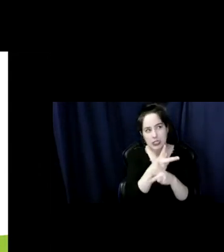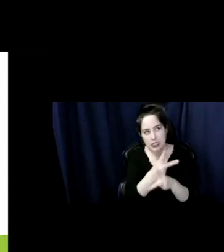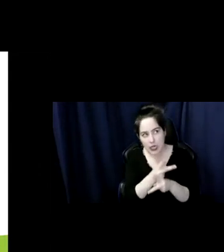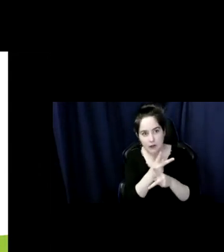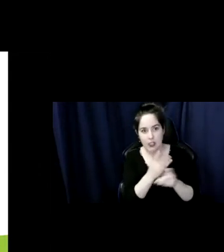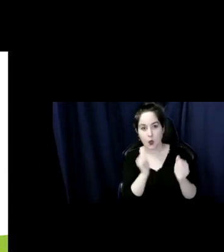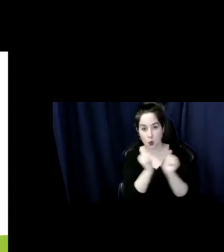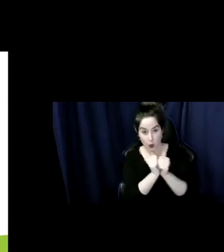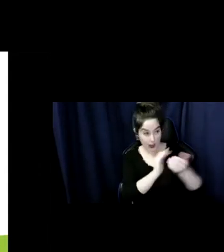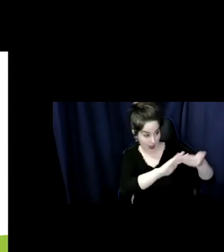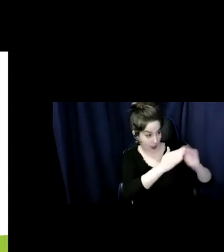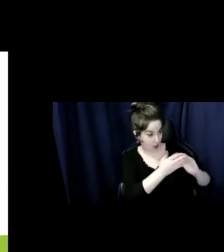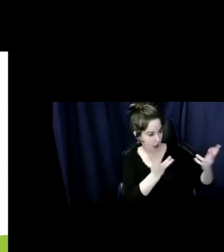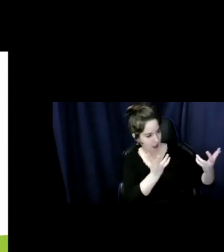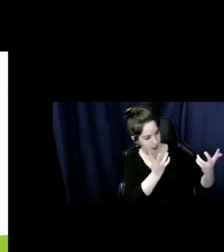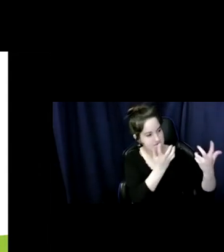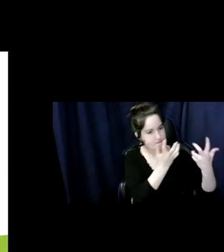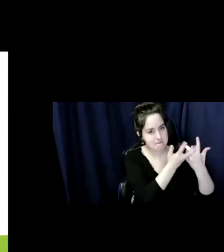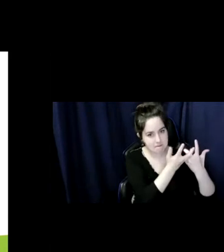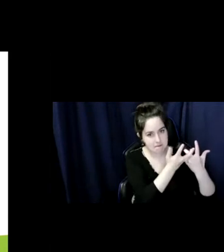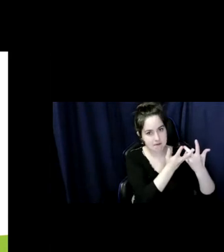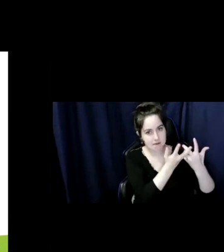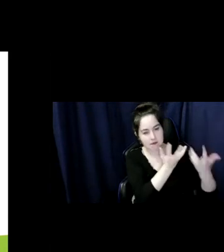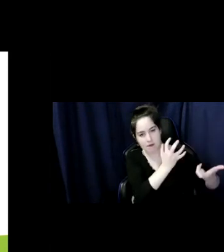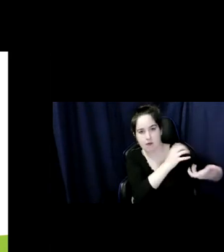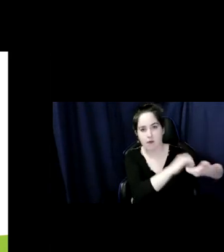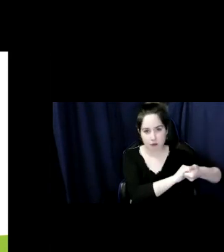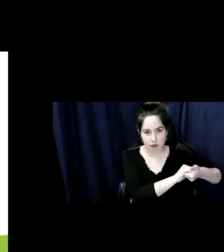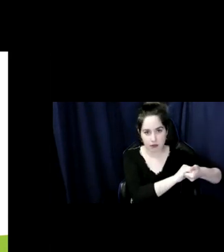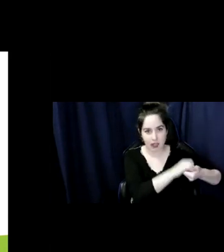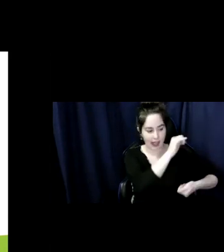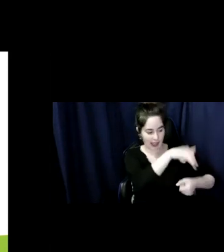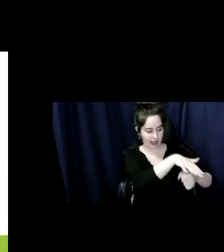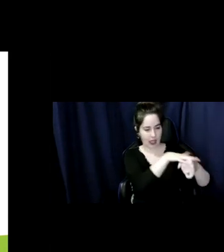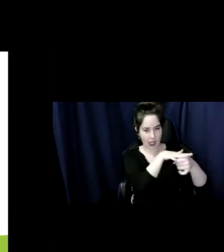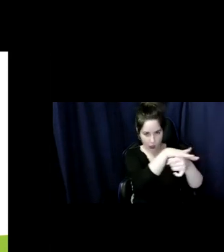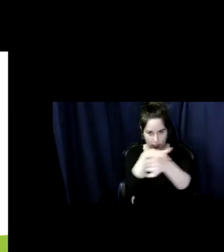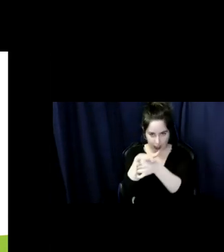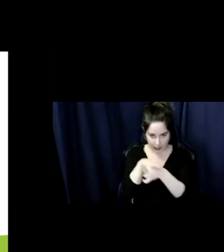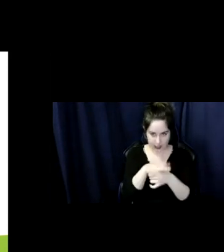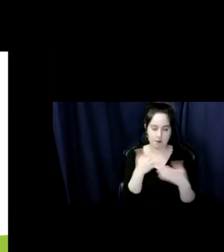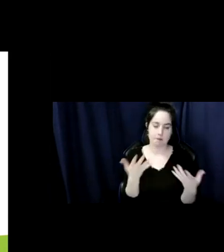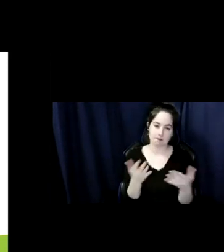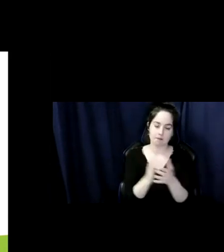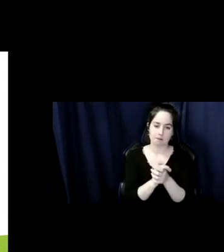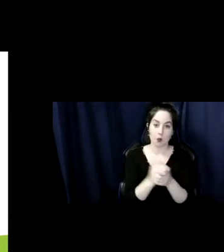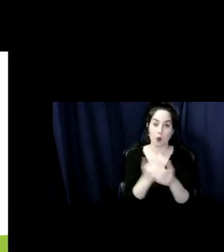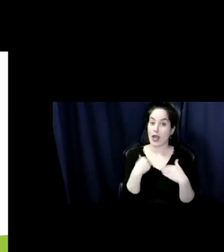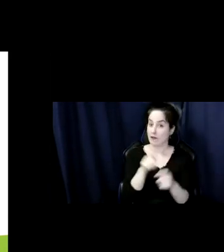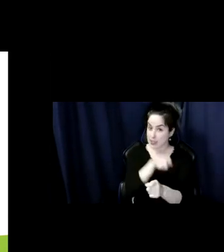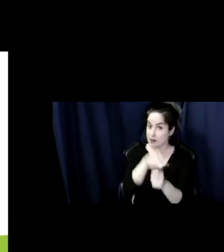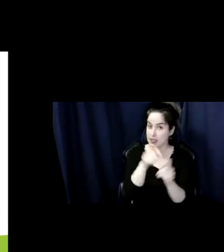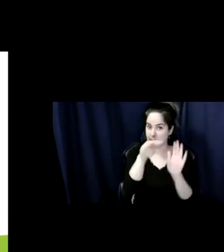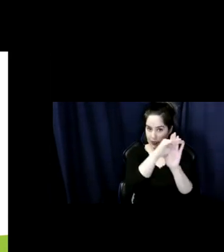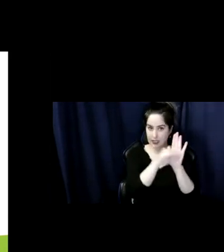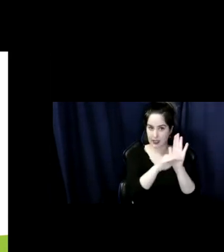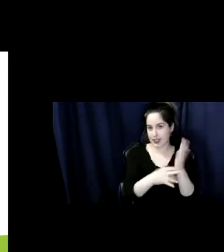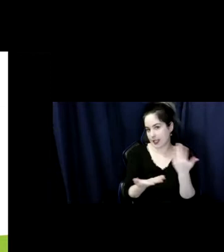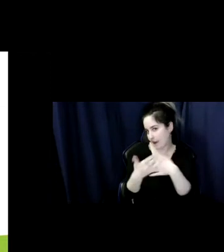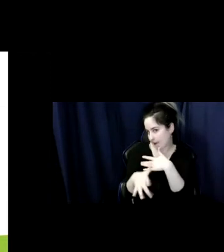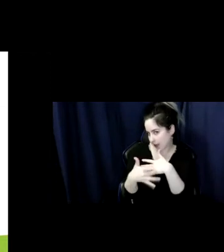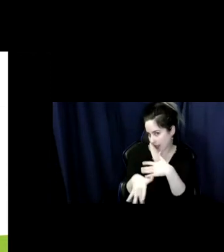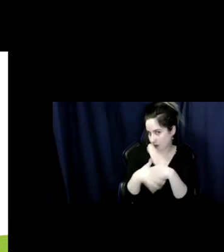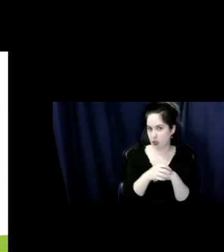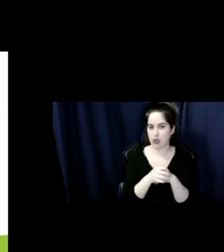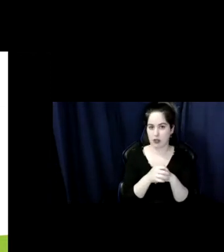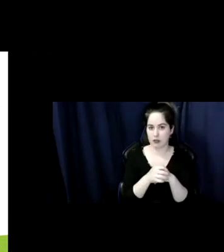communities in those areas of the city. So there is a specific list of parks that are available for programming for